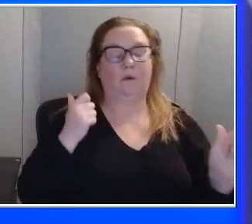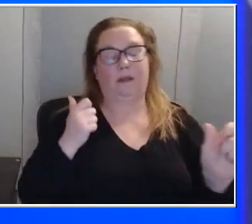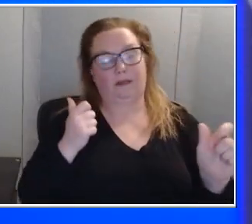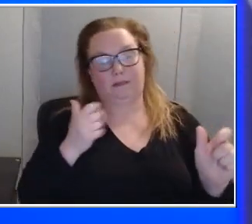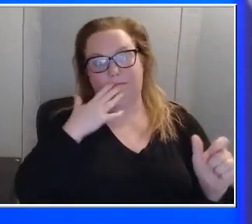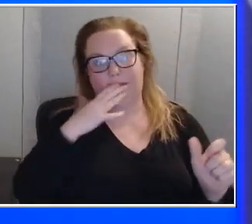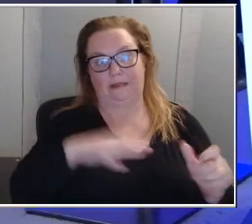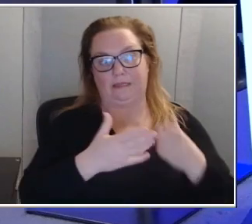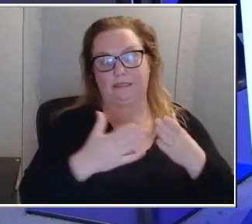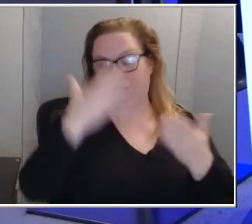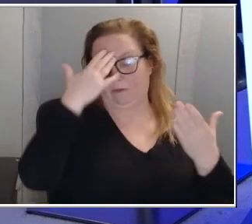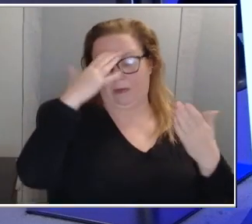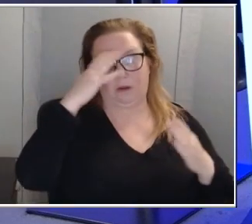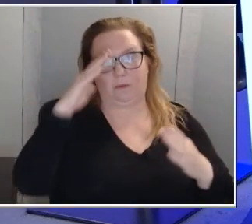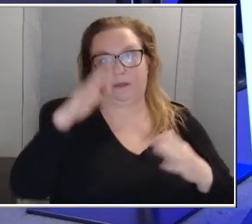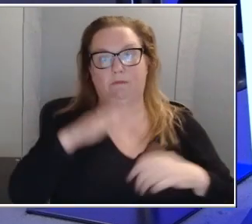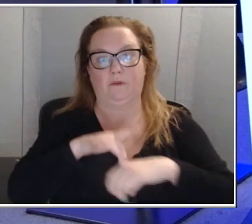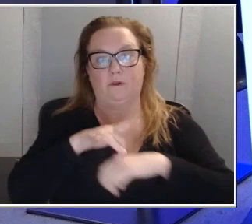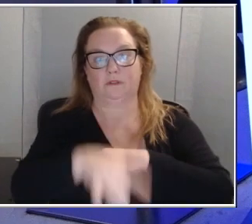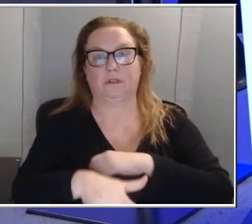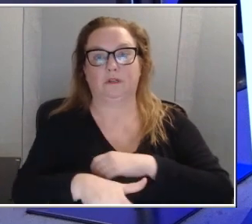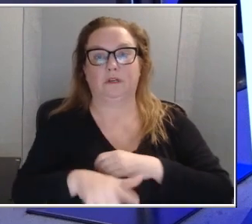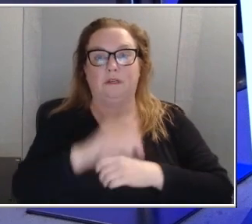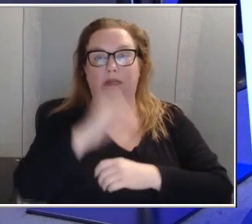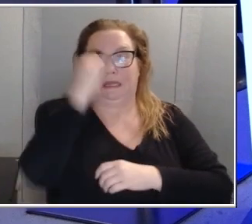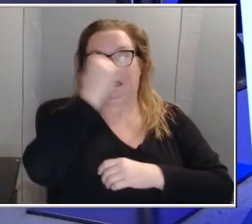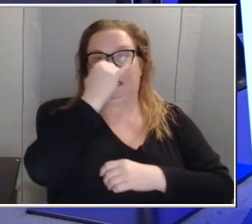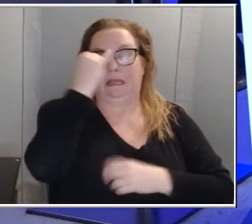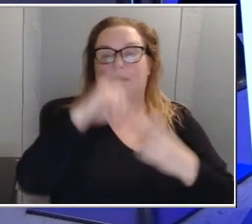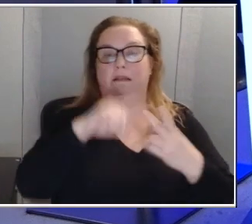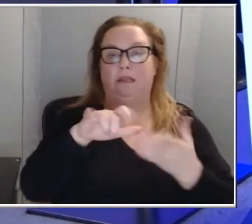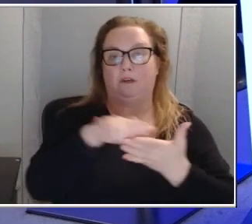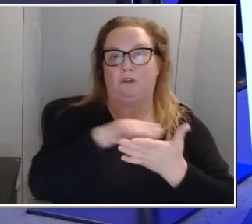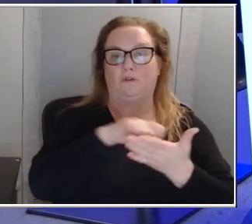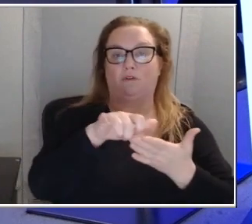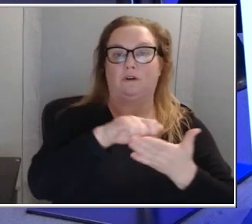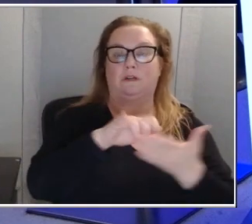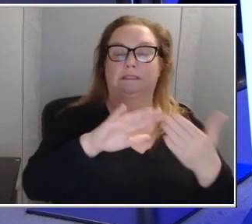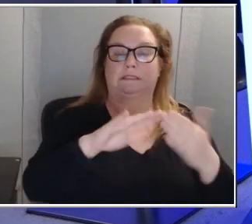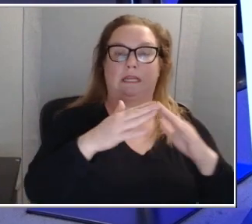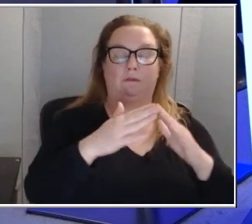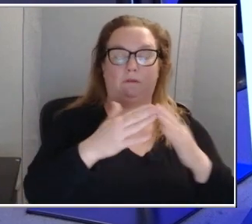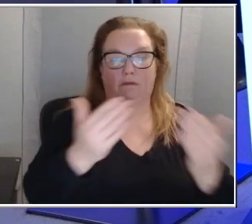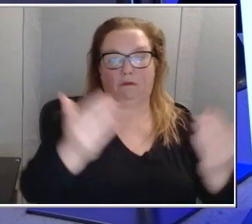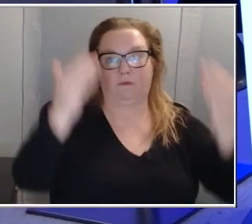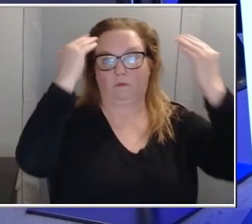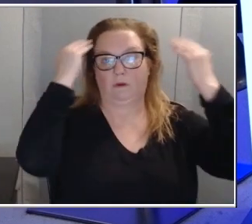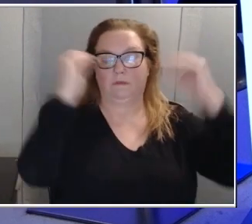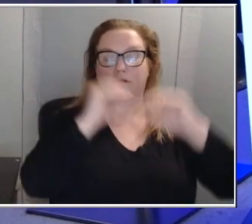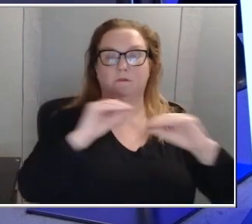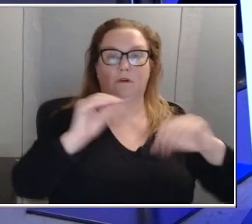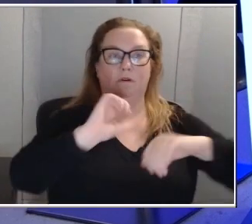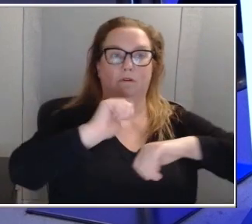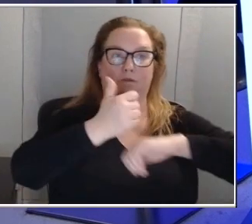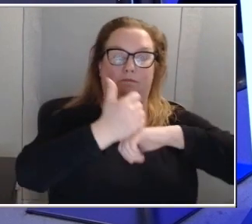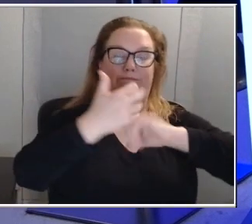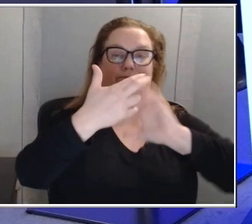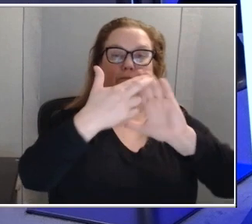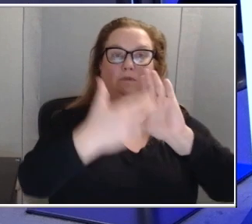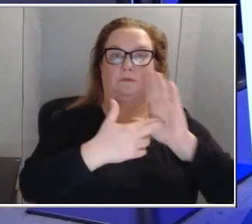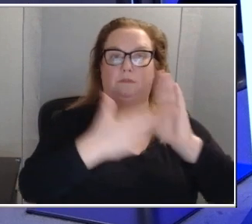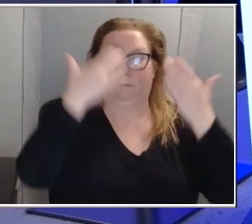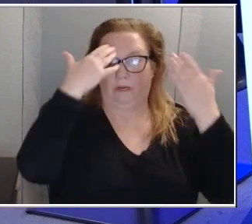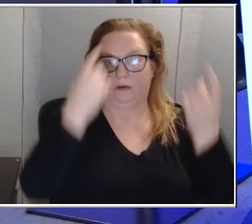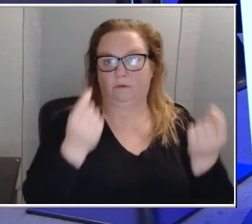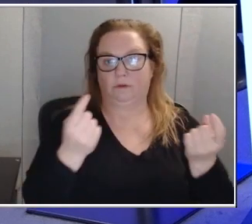that in the early days. We did. Well, we saw the pictures coming out of Italy and New York City when things were clearly overwhelmed and there were no precautions in place, and we didn't know what the heck we were doing for